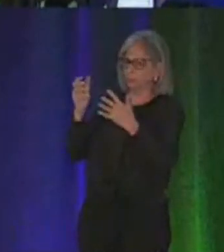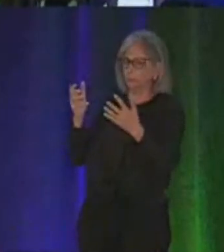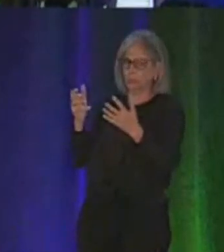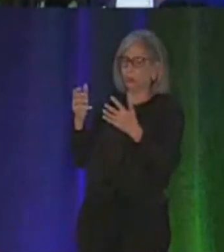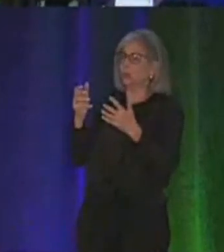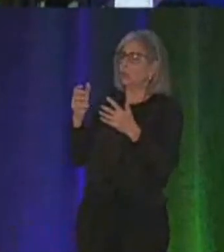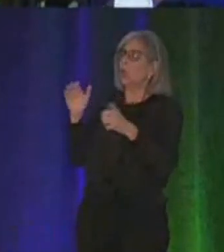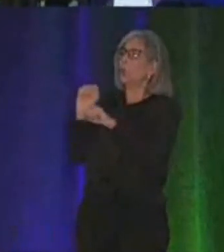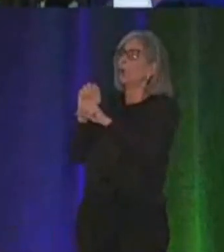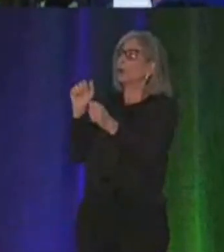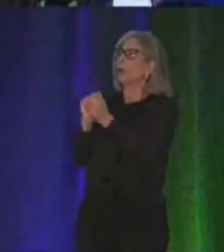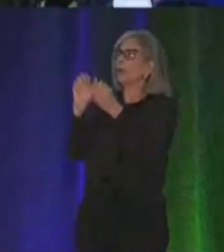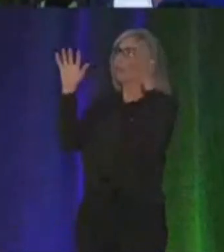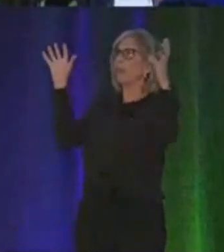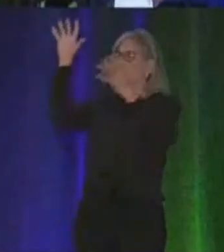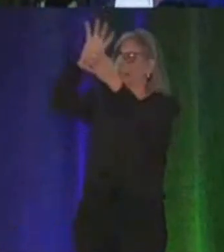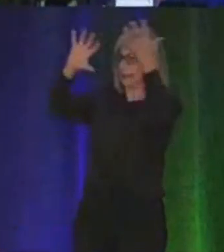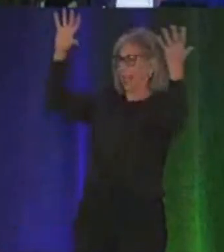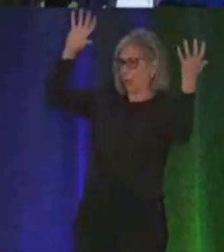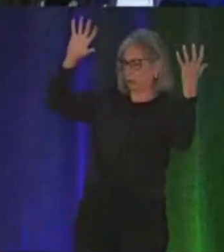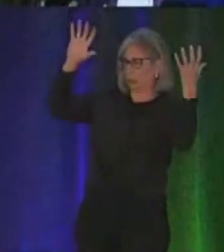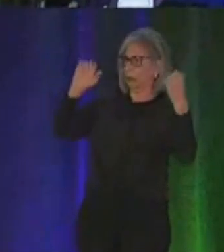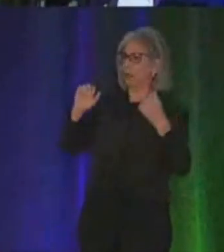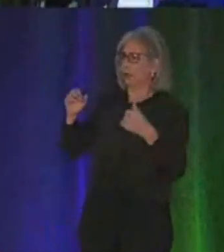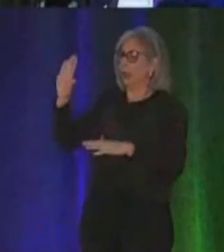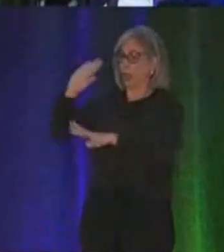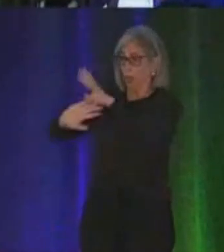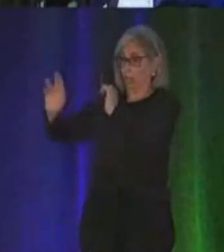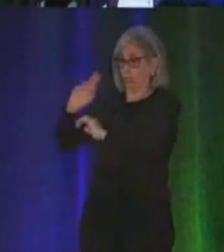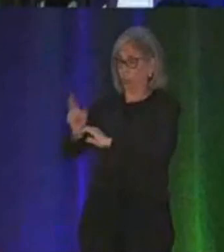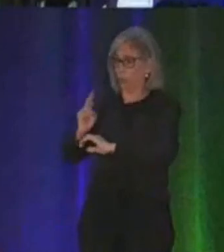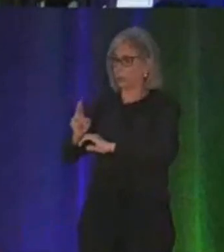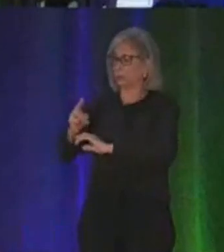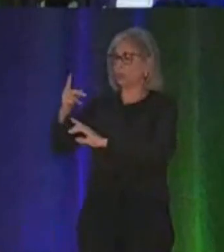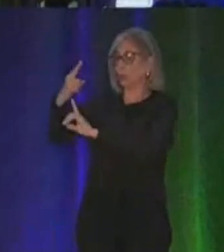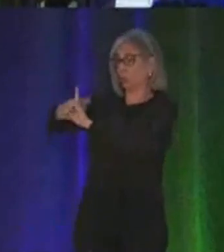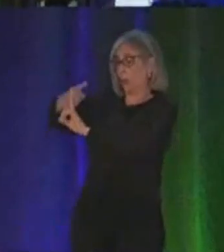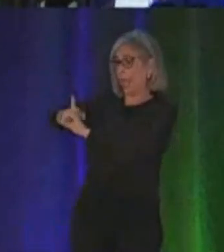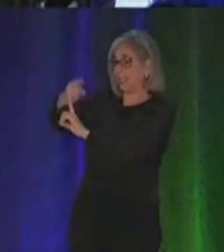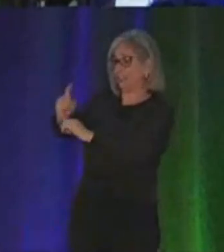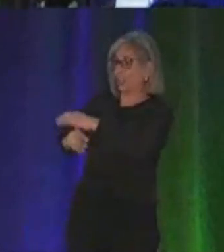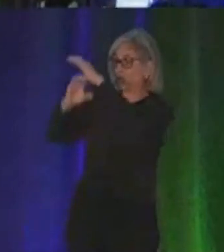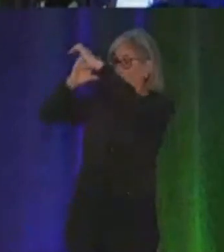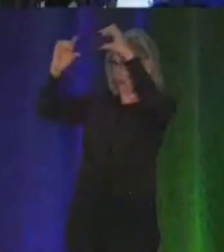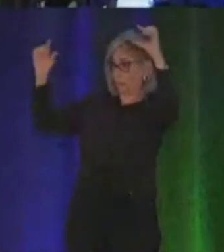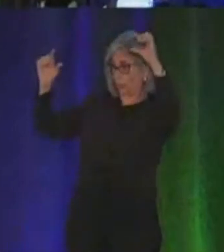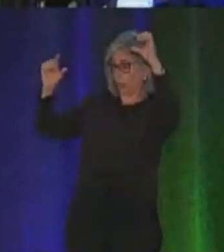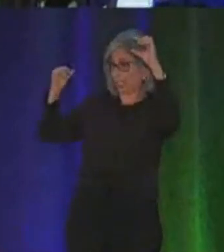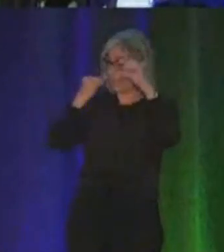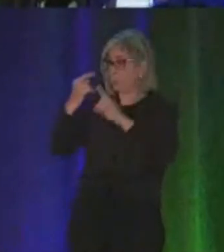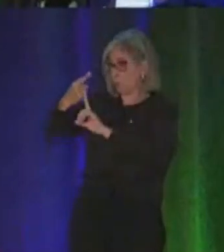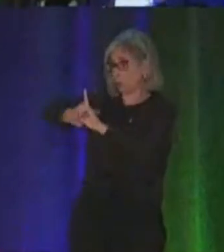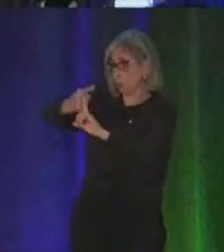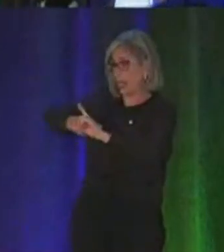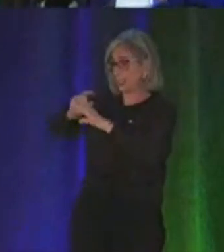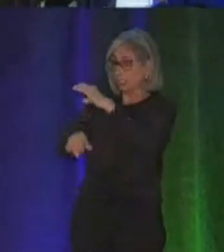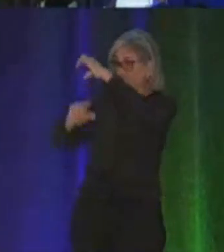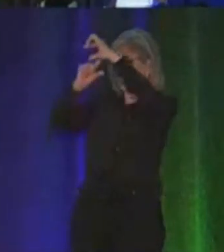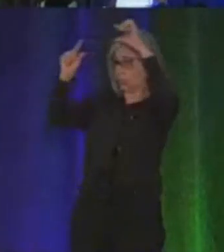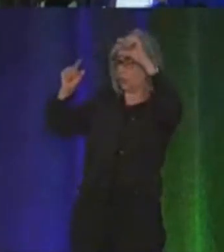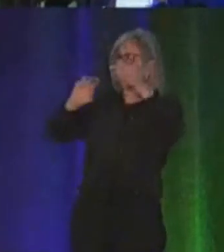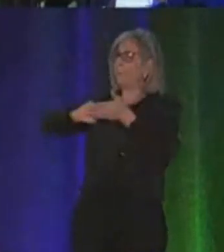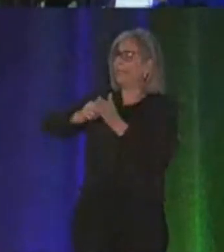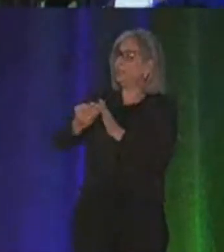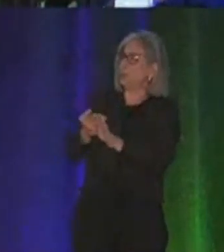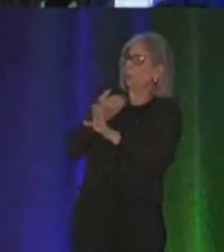the cloud. So instead of, historically, it was rent a server. And when you're renting a server, what you're saying is, I am